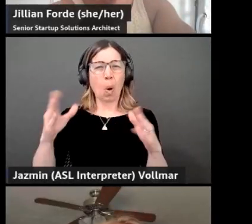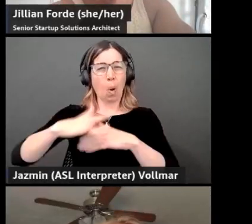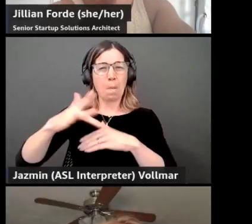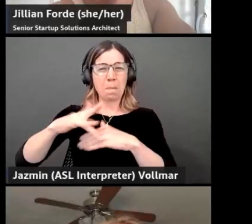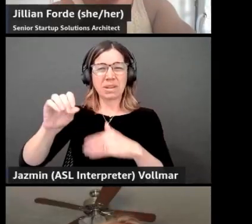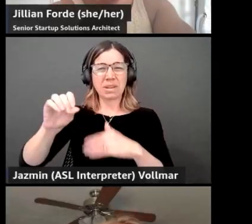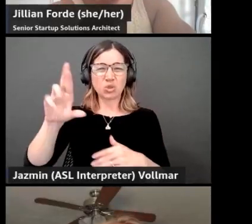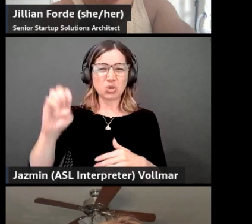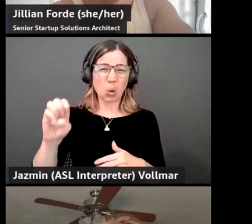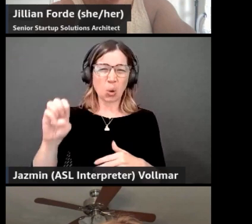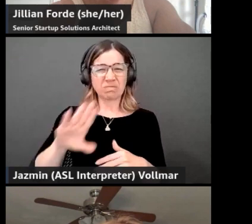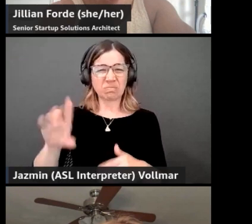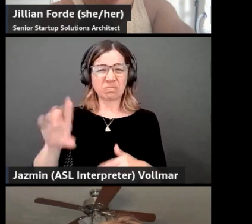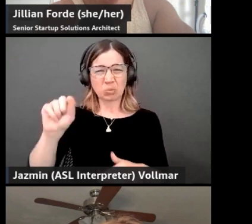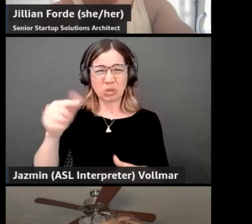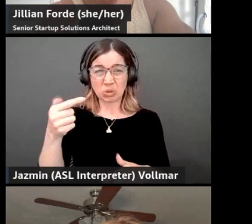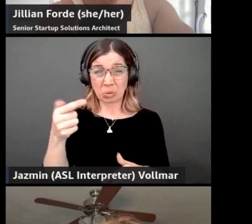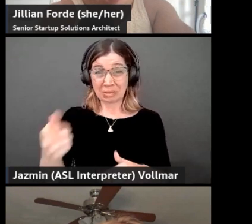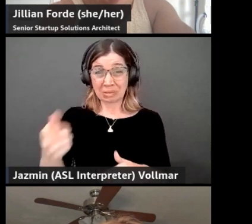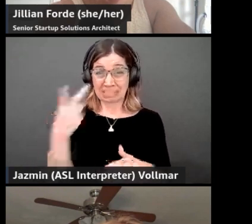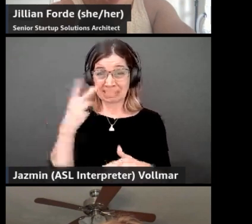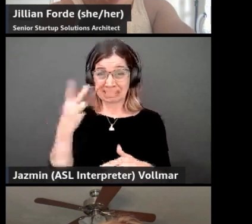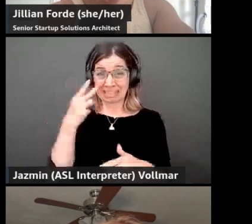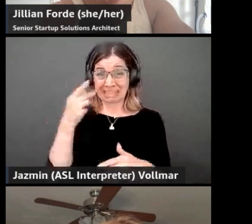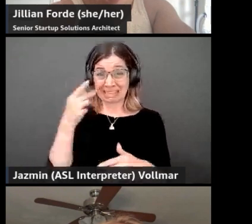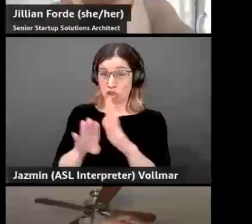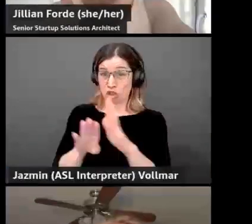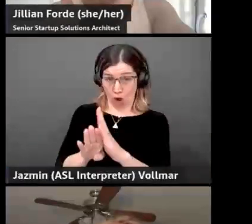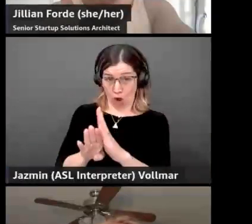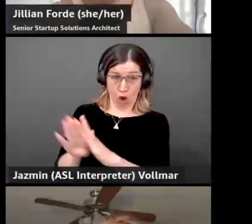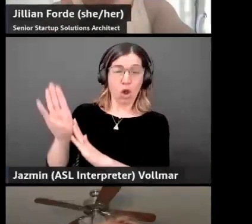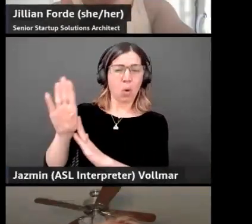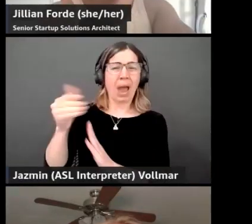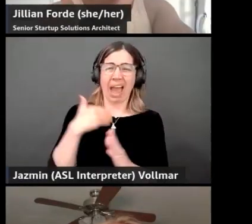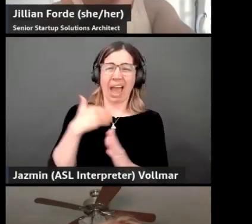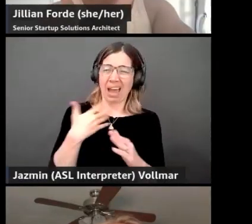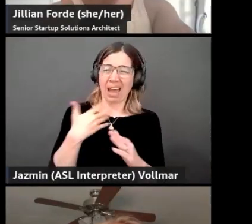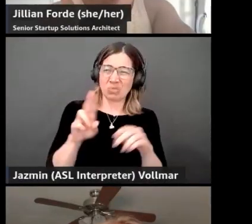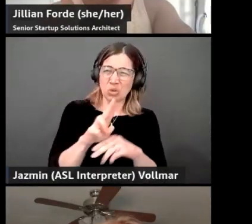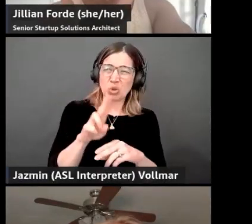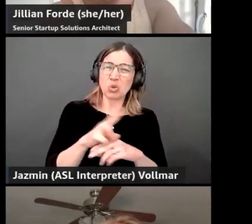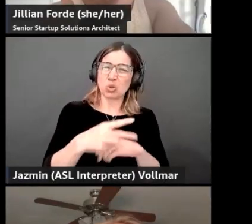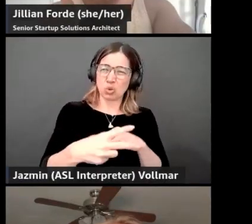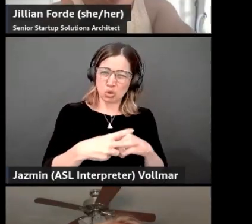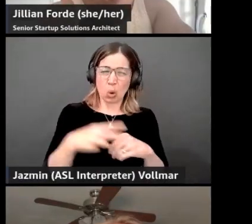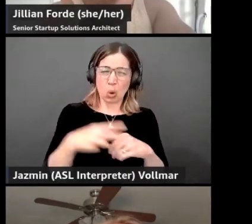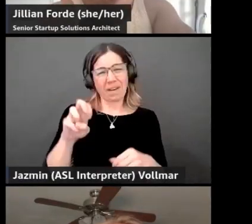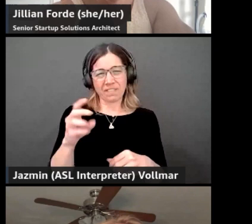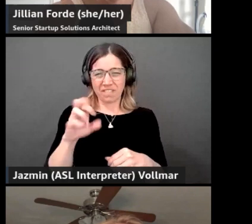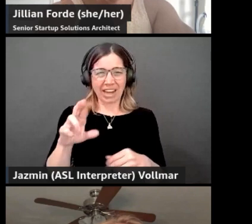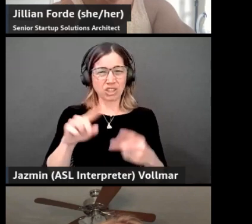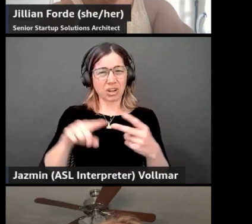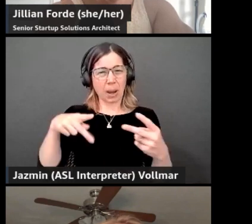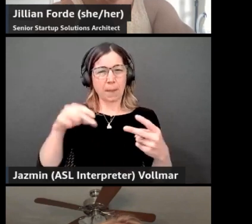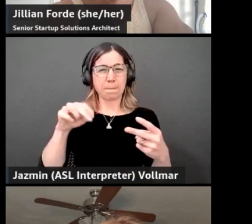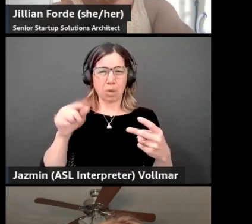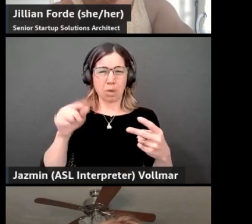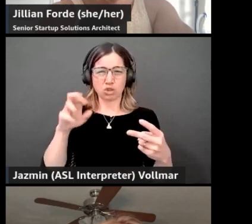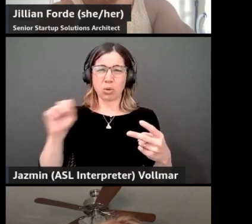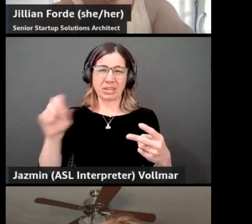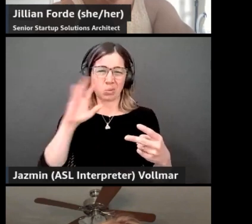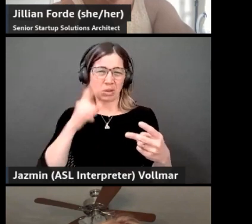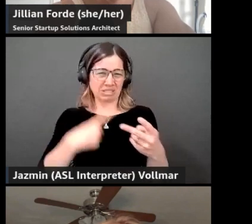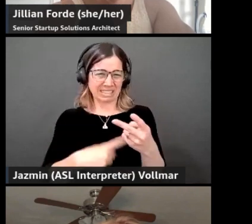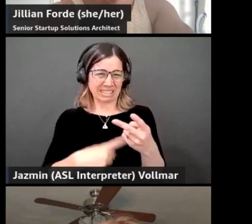2021. And you can see that it was growing. People had to use to store vectors in Postgres, and we'll talk about what that means in a second. But there's this inflection